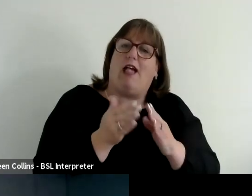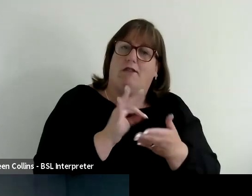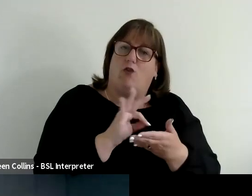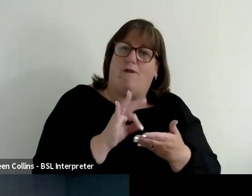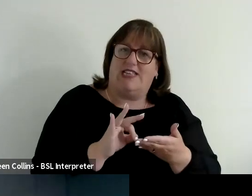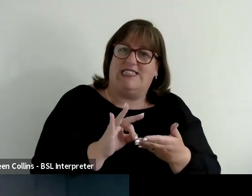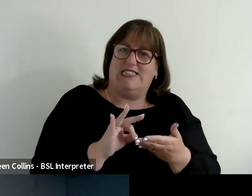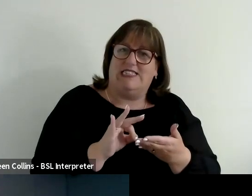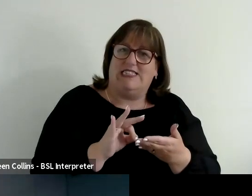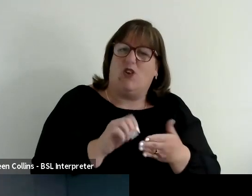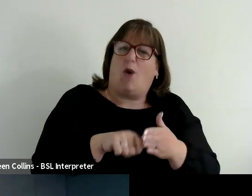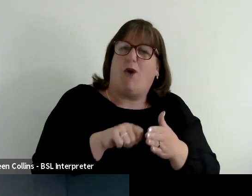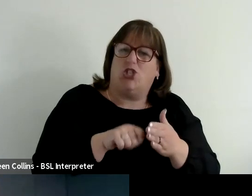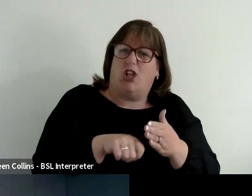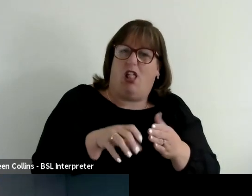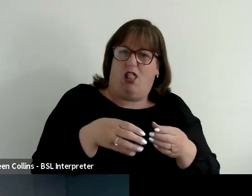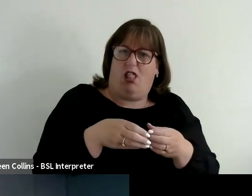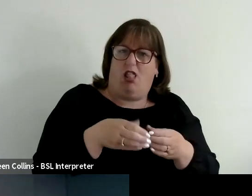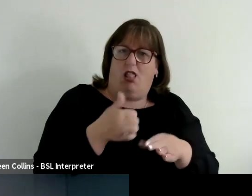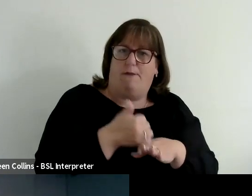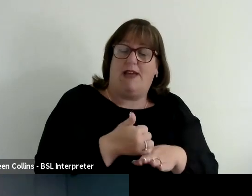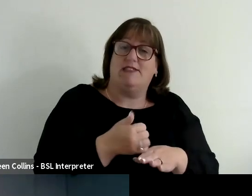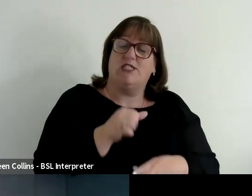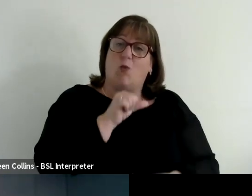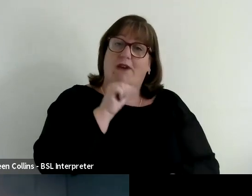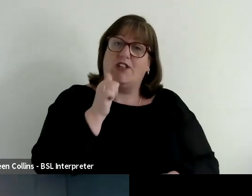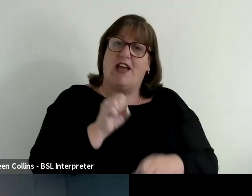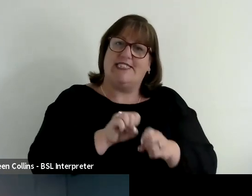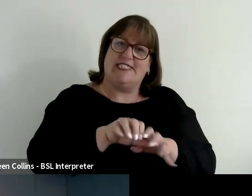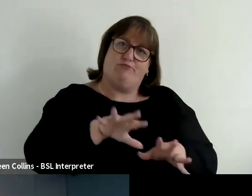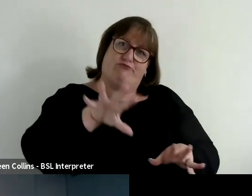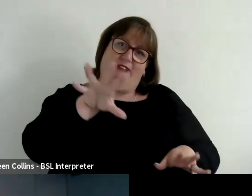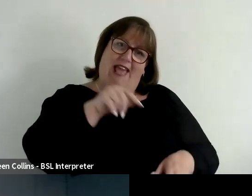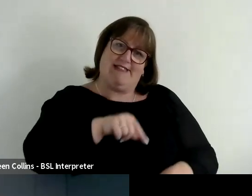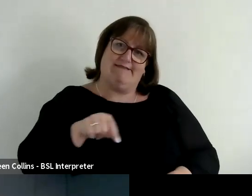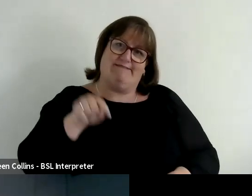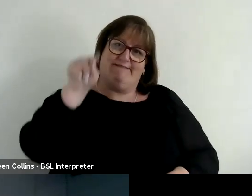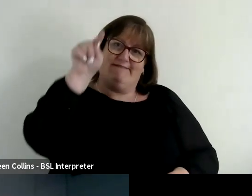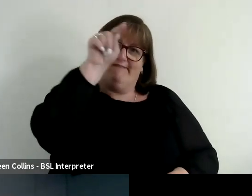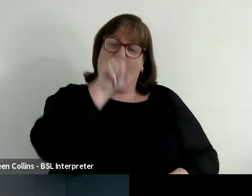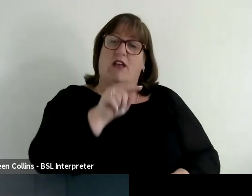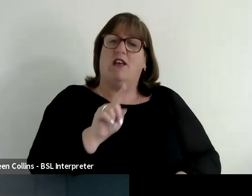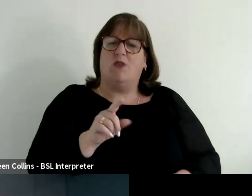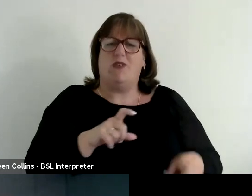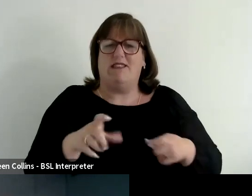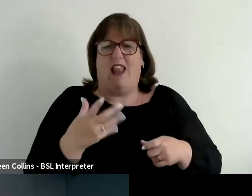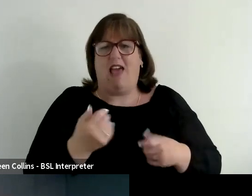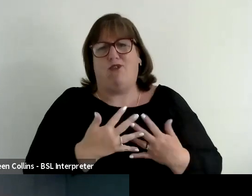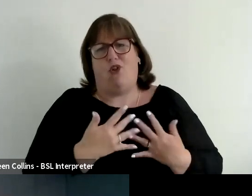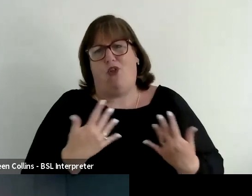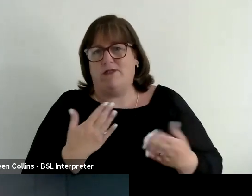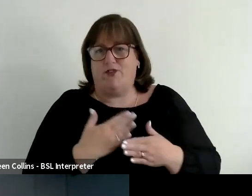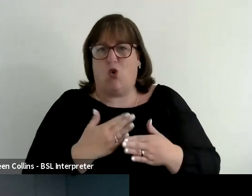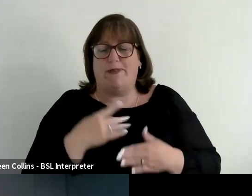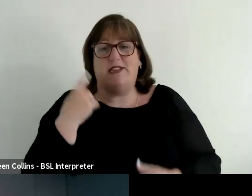have this nice kind of spread now across the UK. We still have lots of people in London, lots of jobs in London,